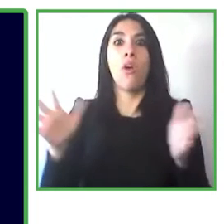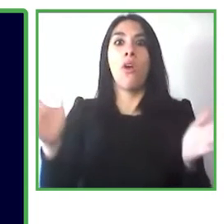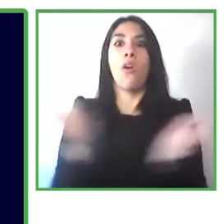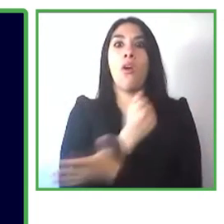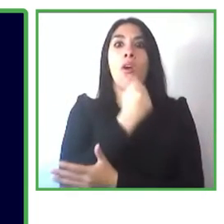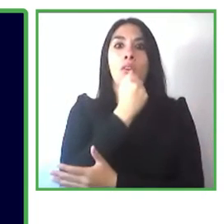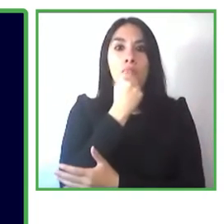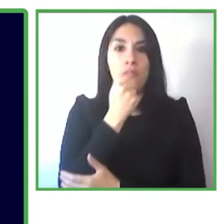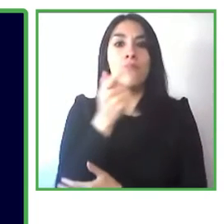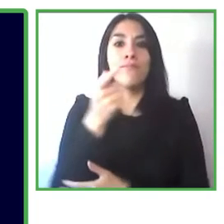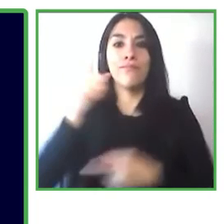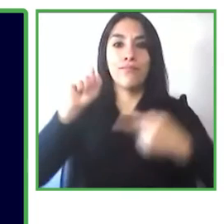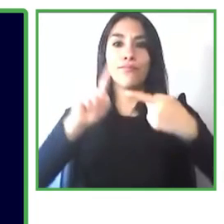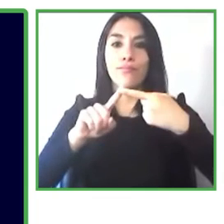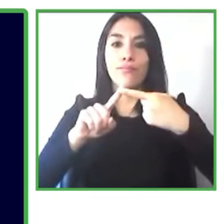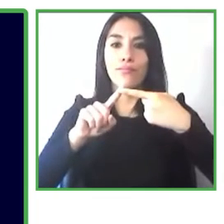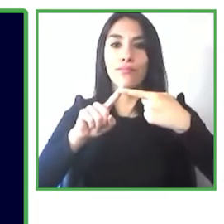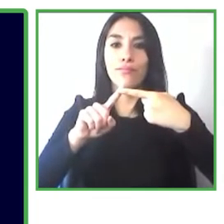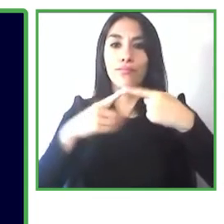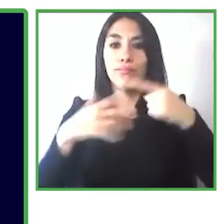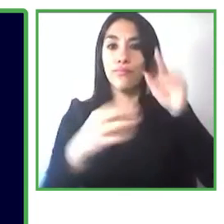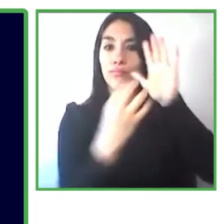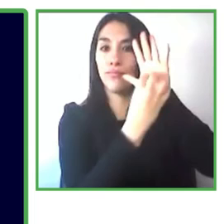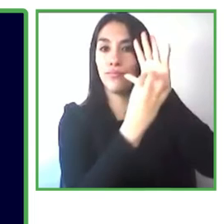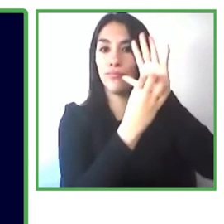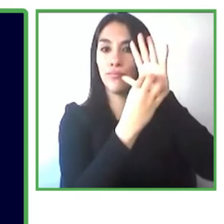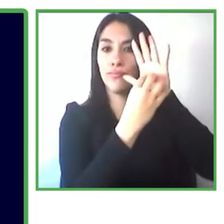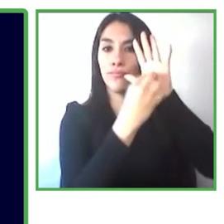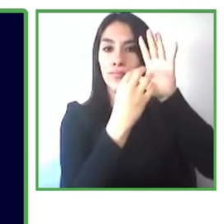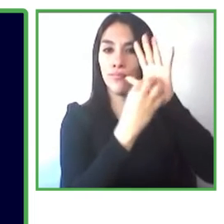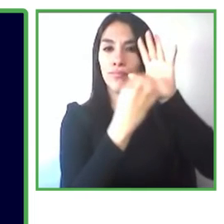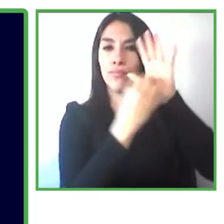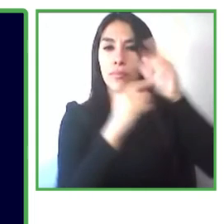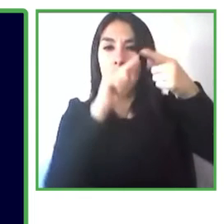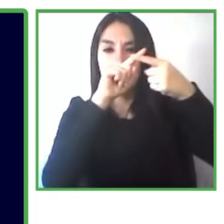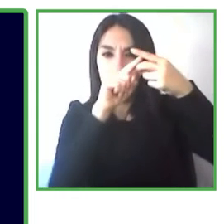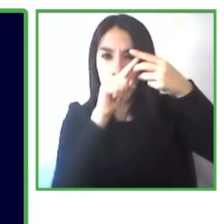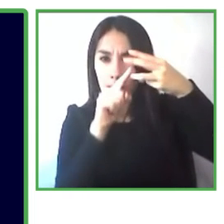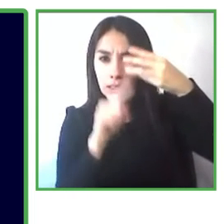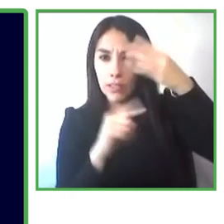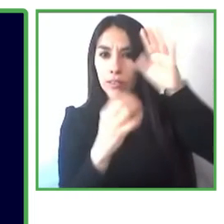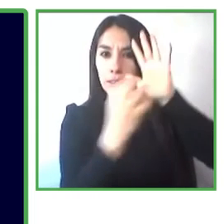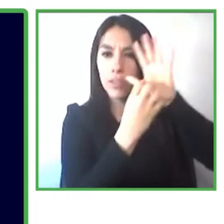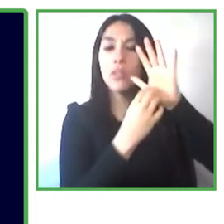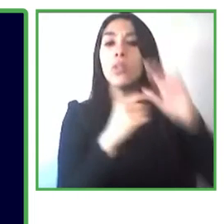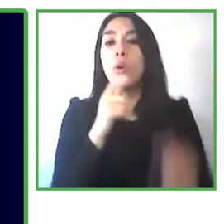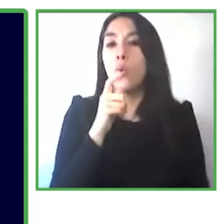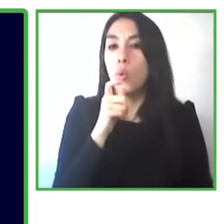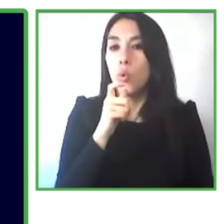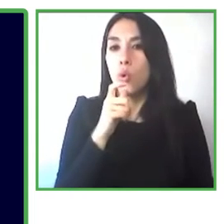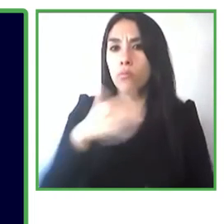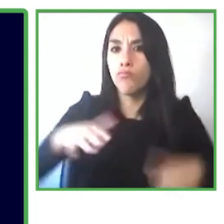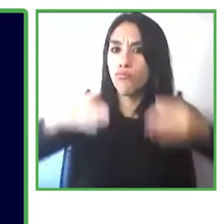hallmark has a different design, which can be used in different